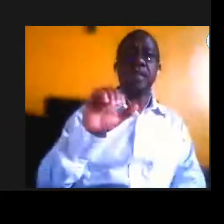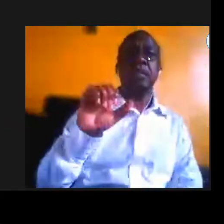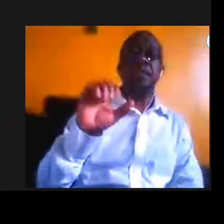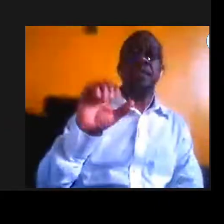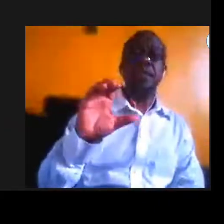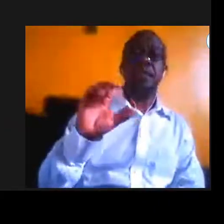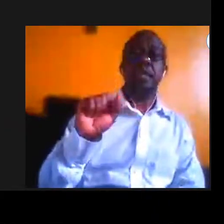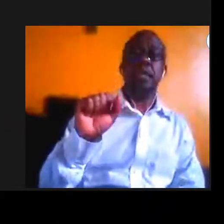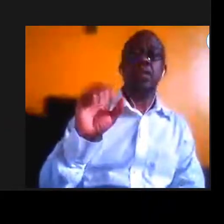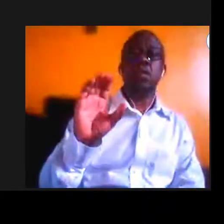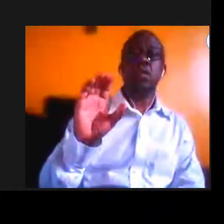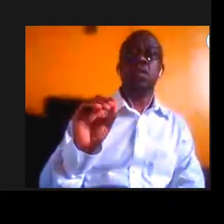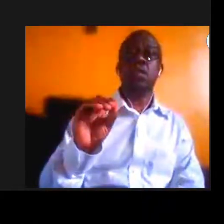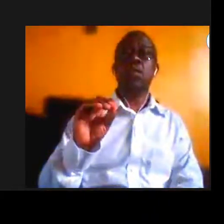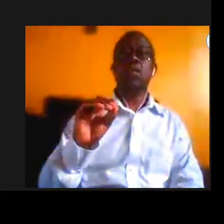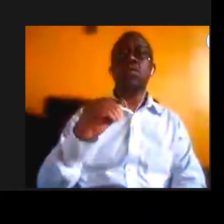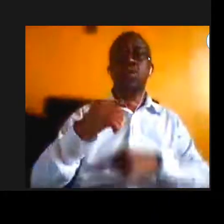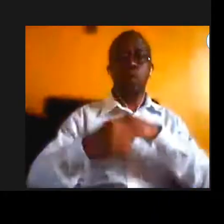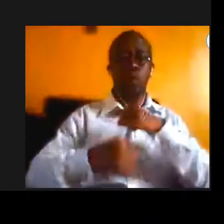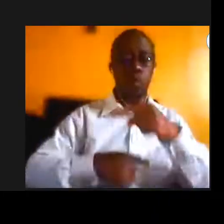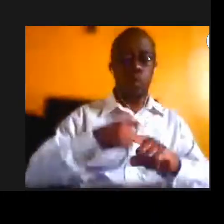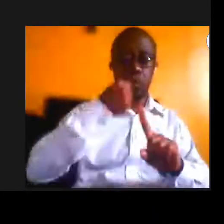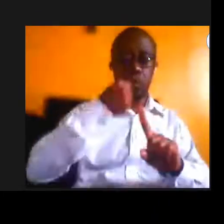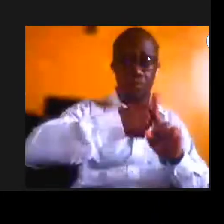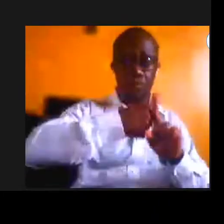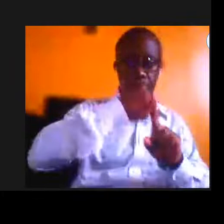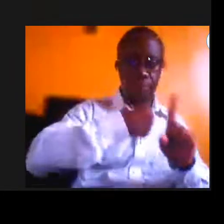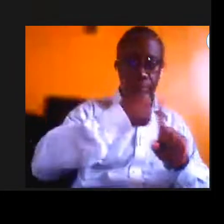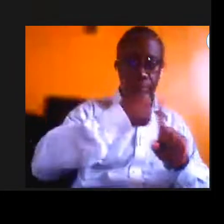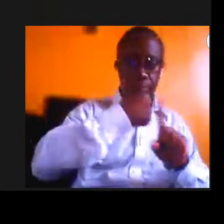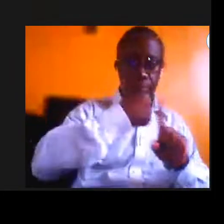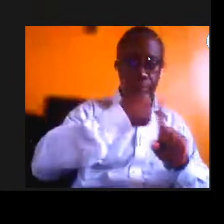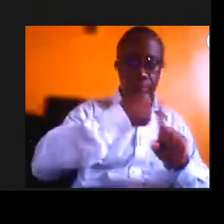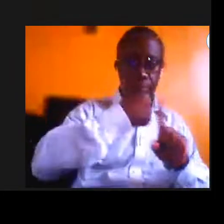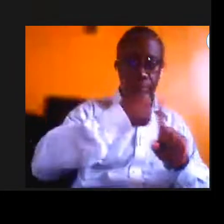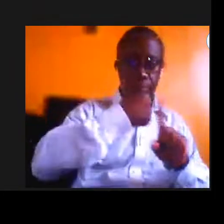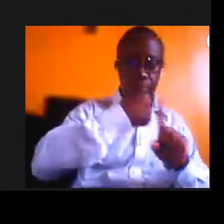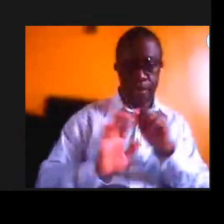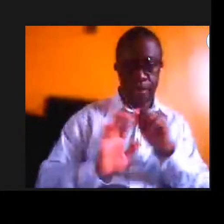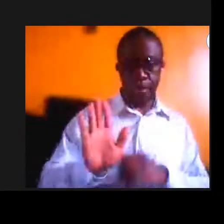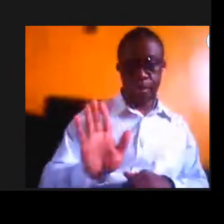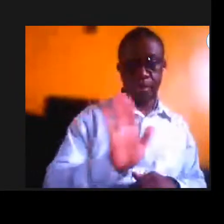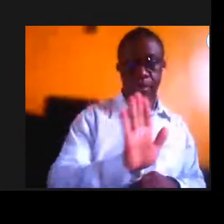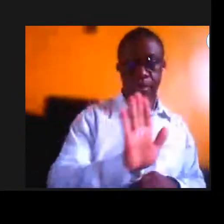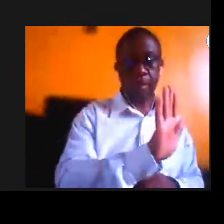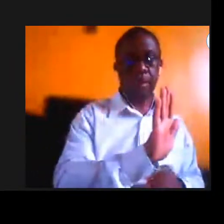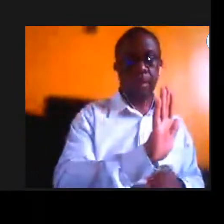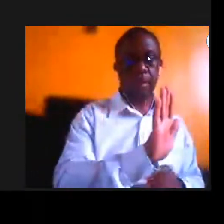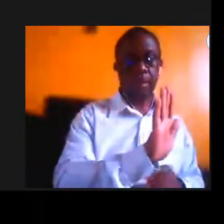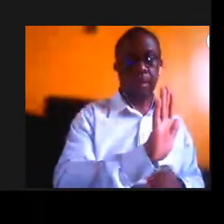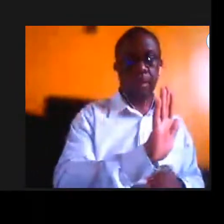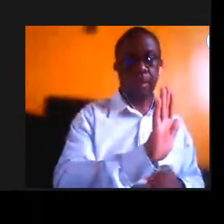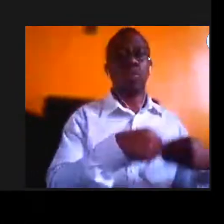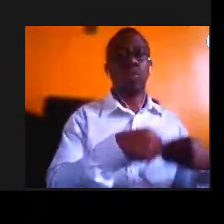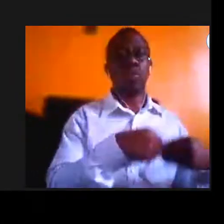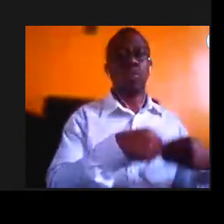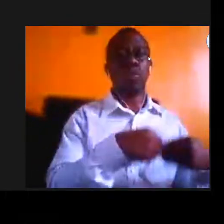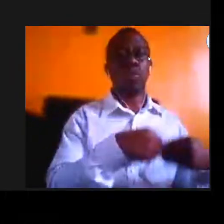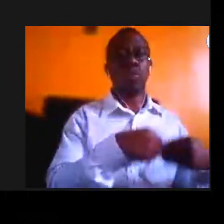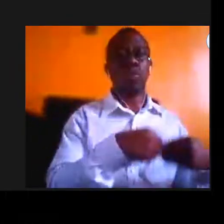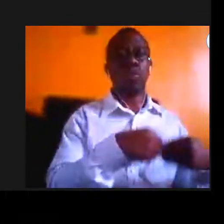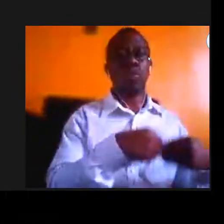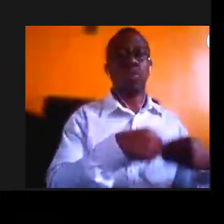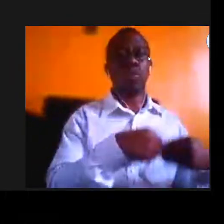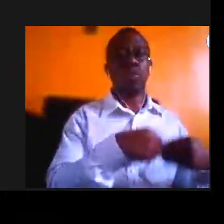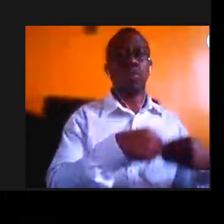to advocate for their countries to provide a report to the mechanism, to the